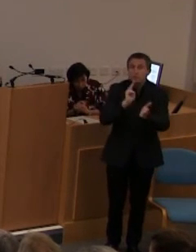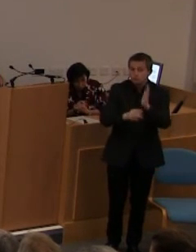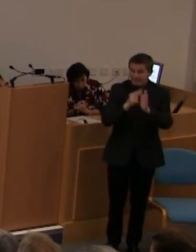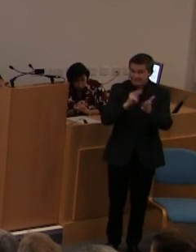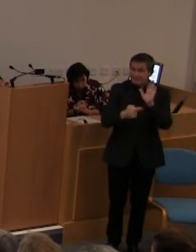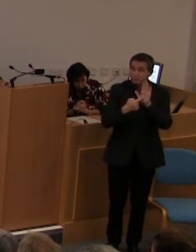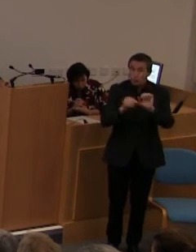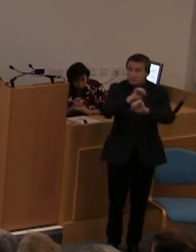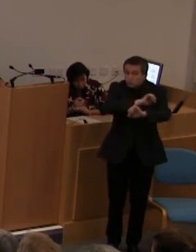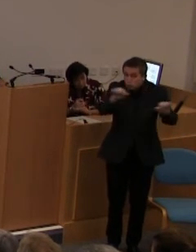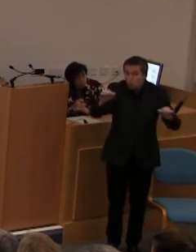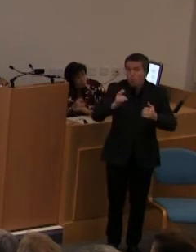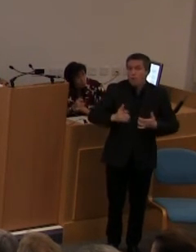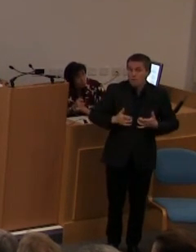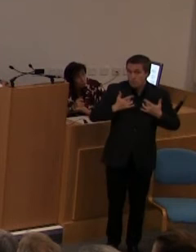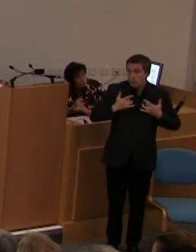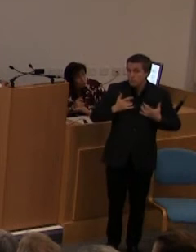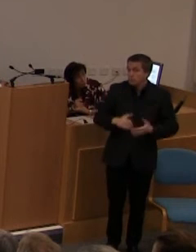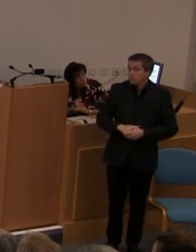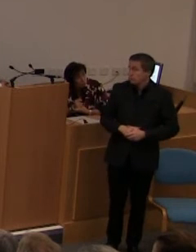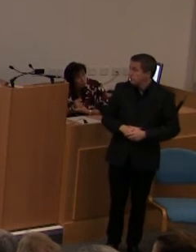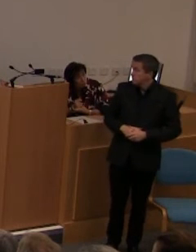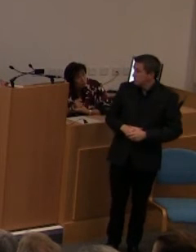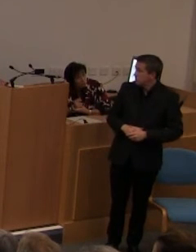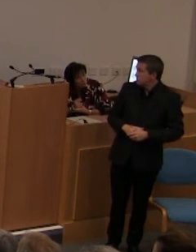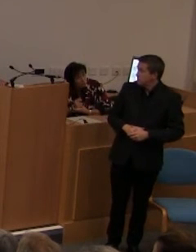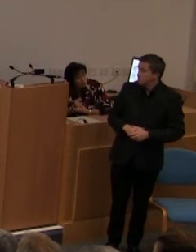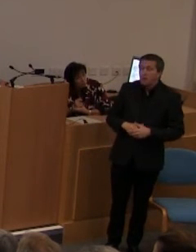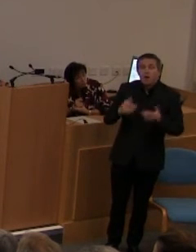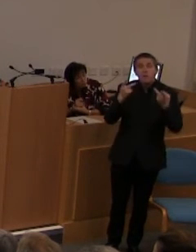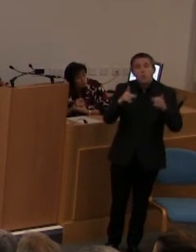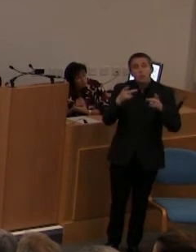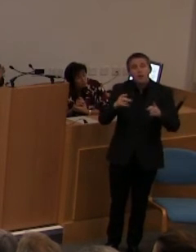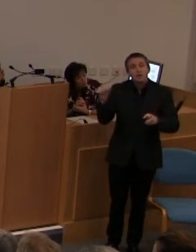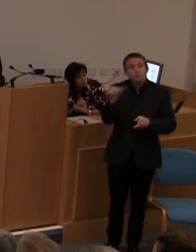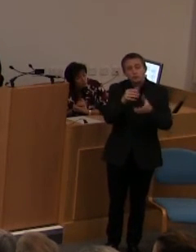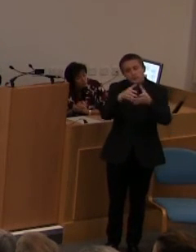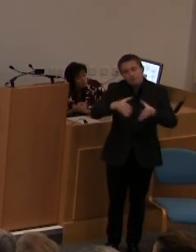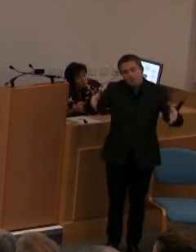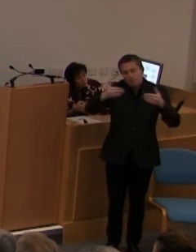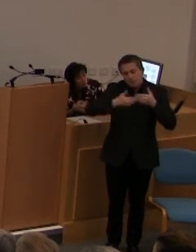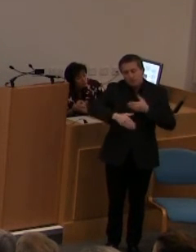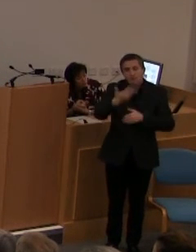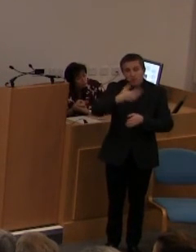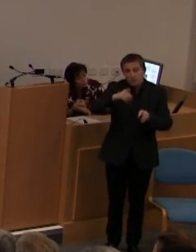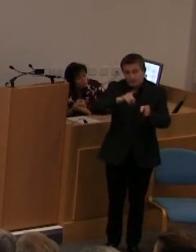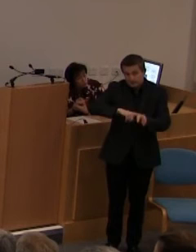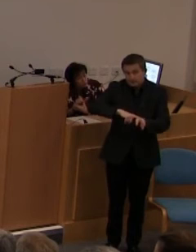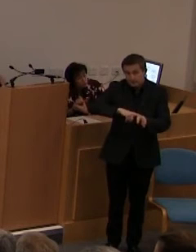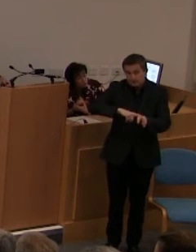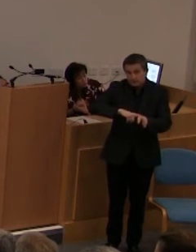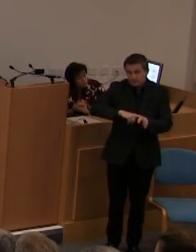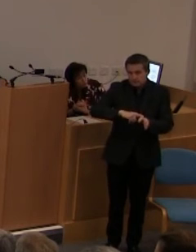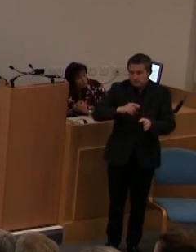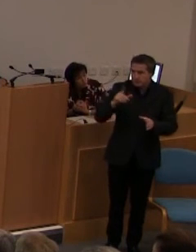basically what people have actually told us about services and how we should develop in it, and very much building in